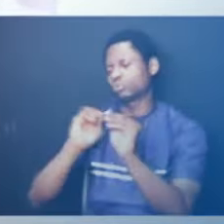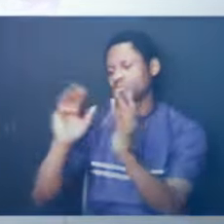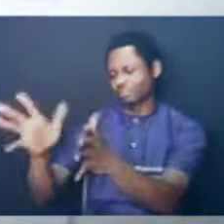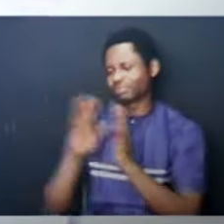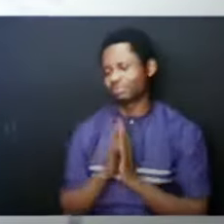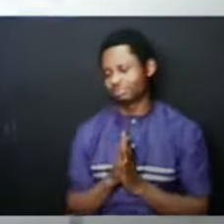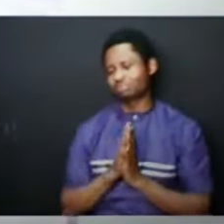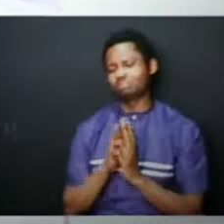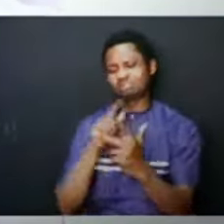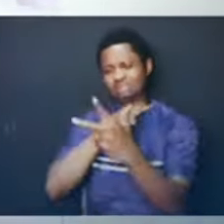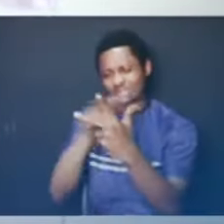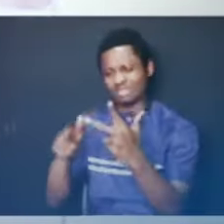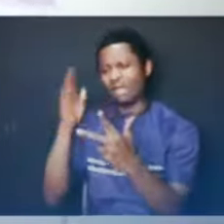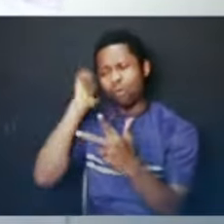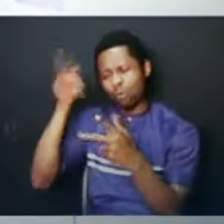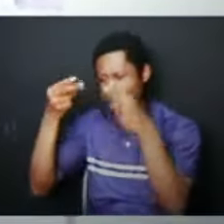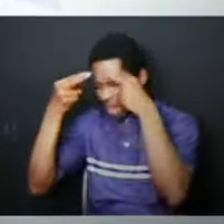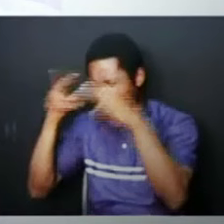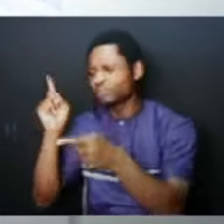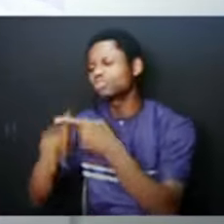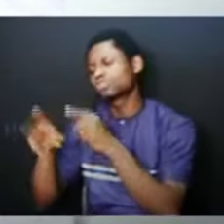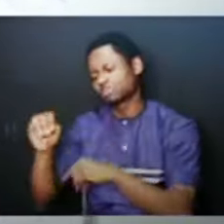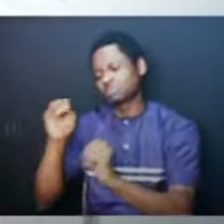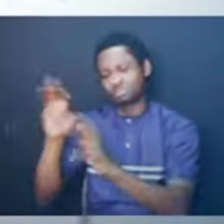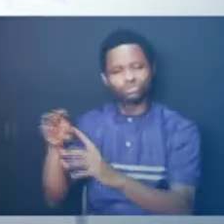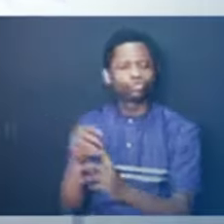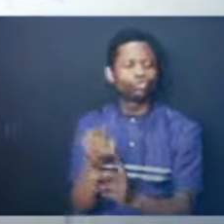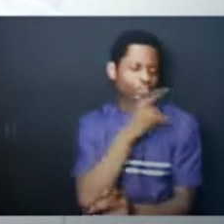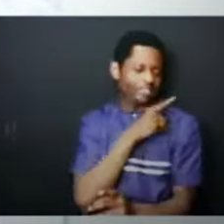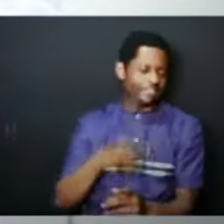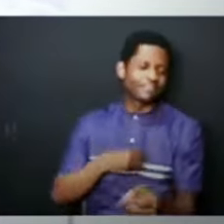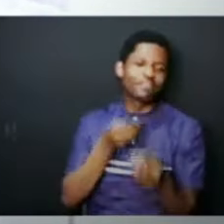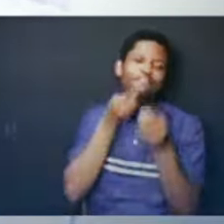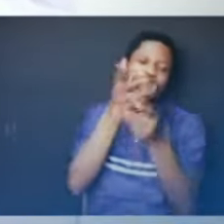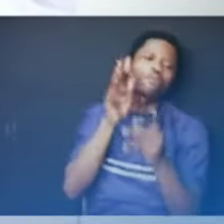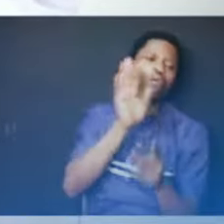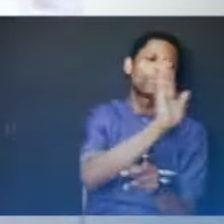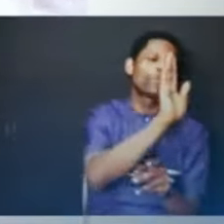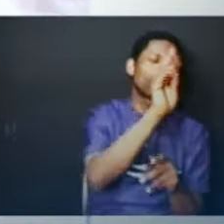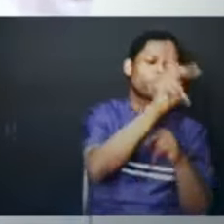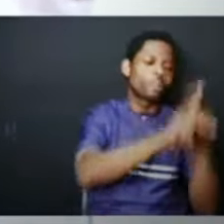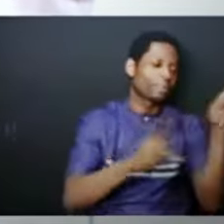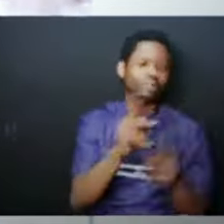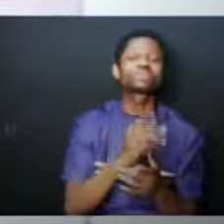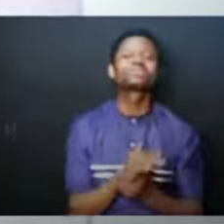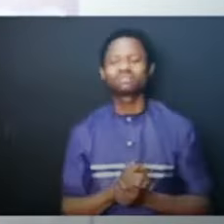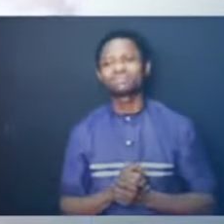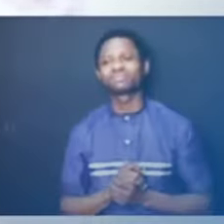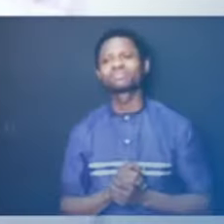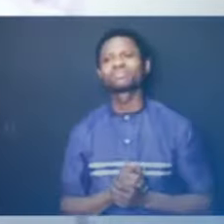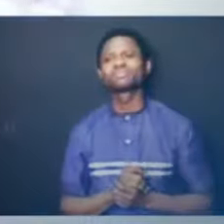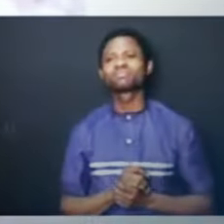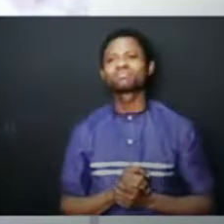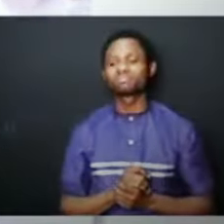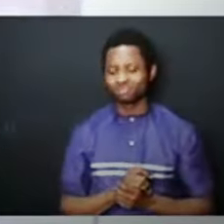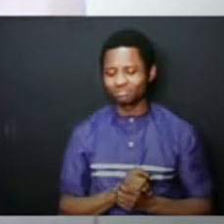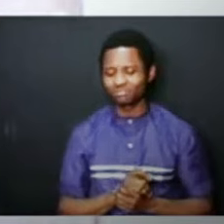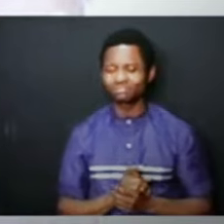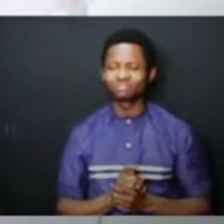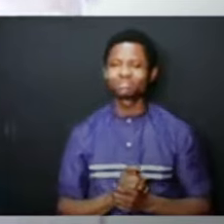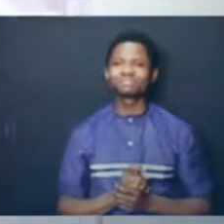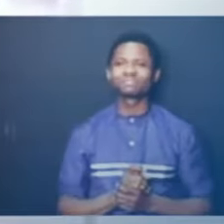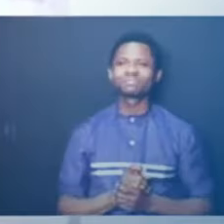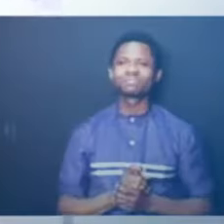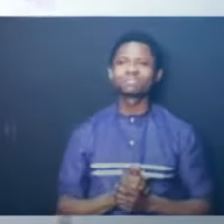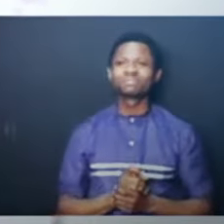Se Nida Bedru na wewu. Ana se obekosa na wakupra